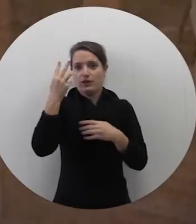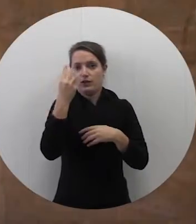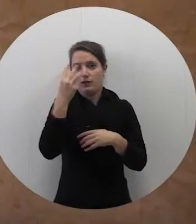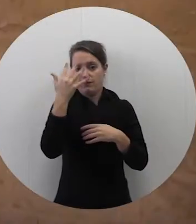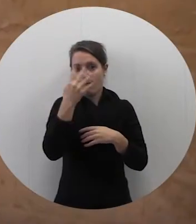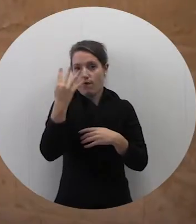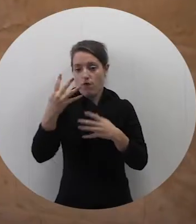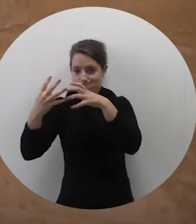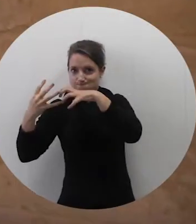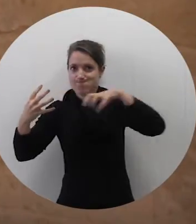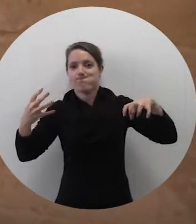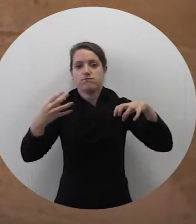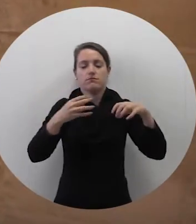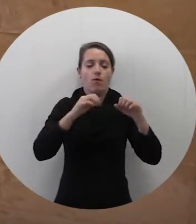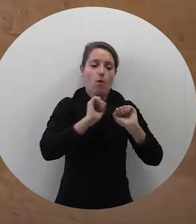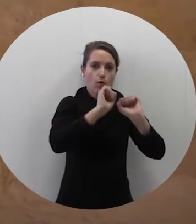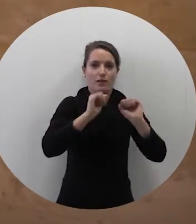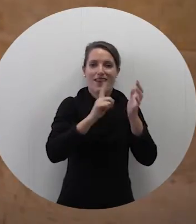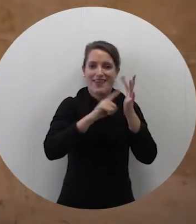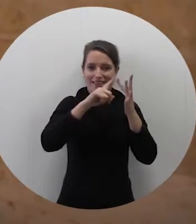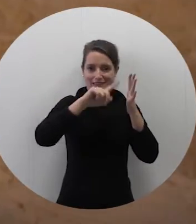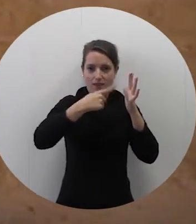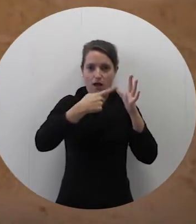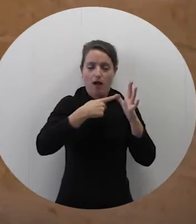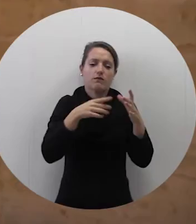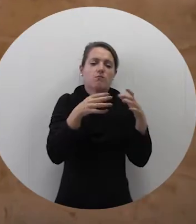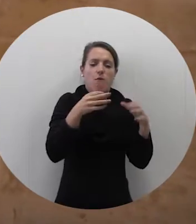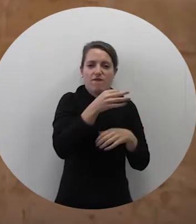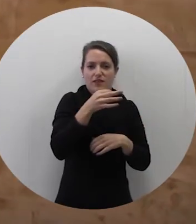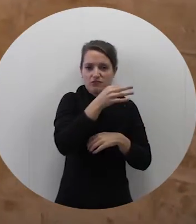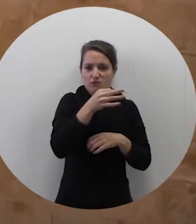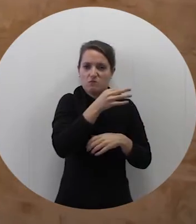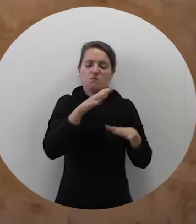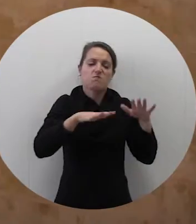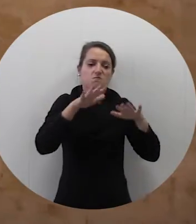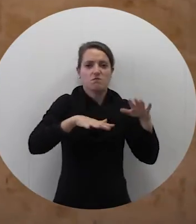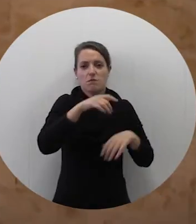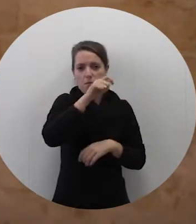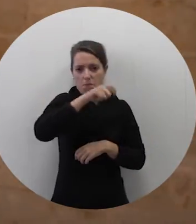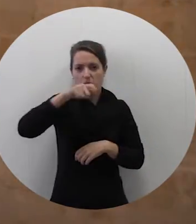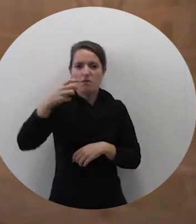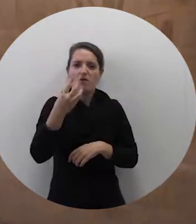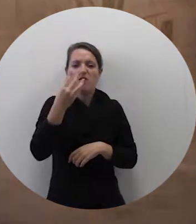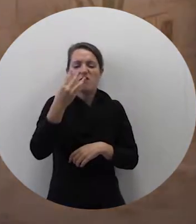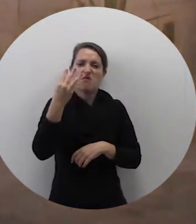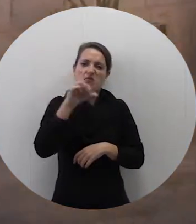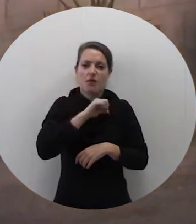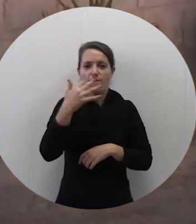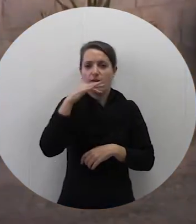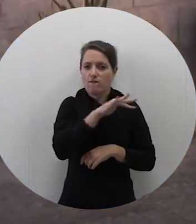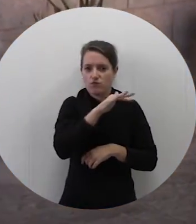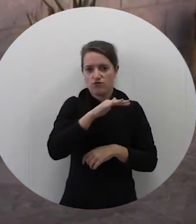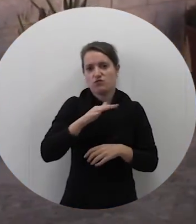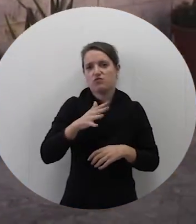of Berkerkara. It is a relatively small village with a population of approximately